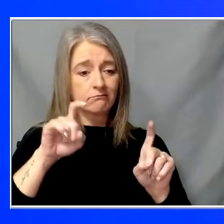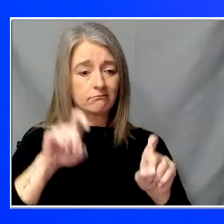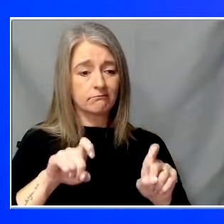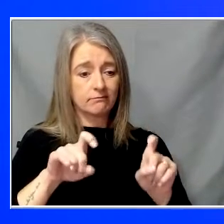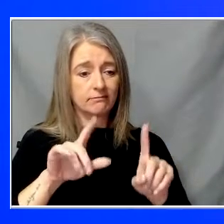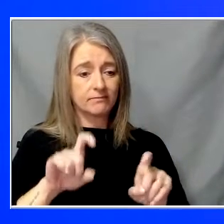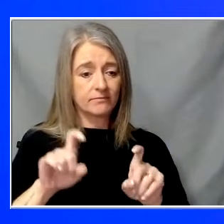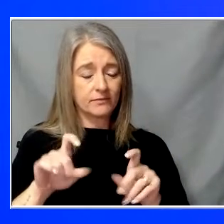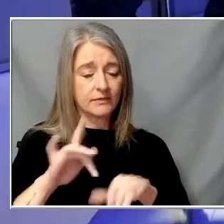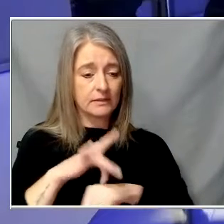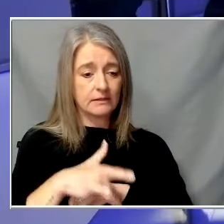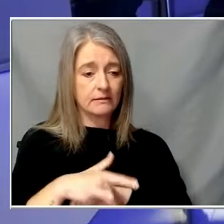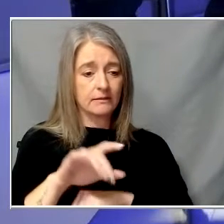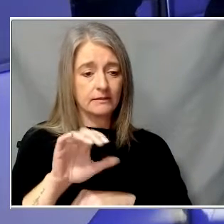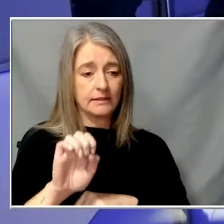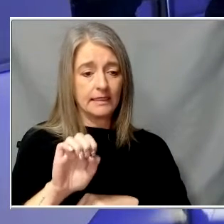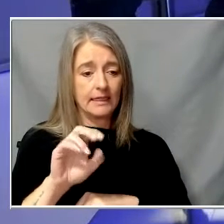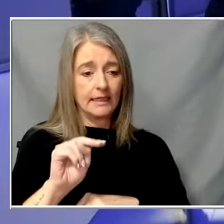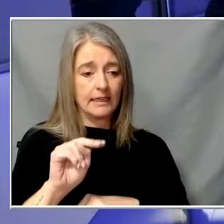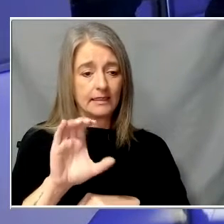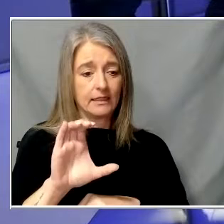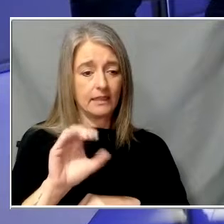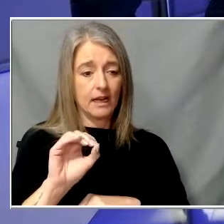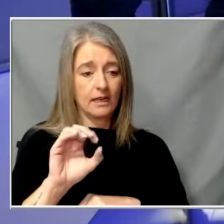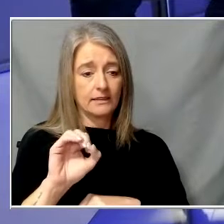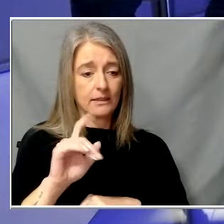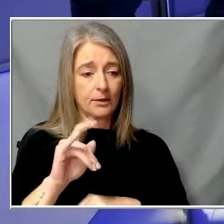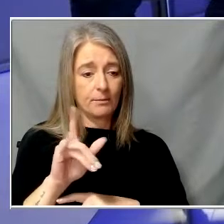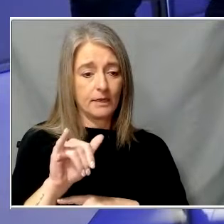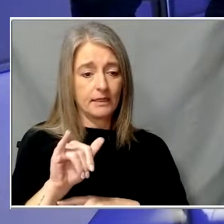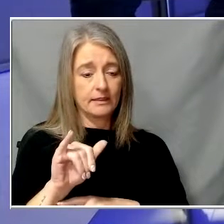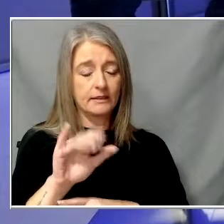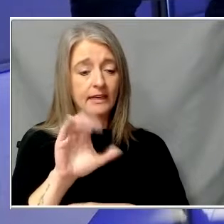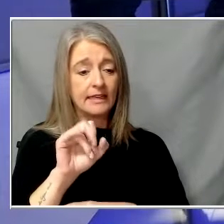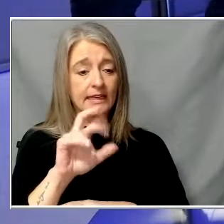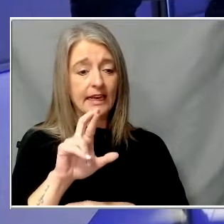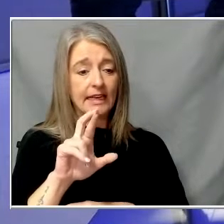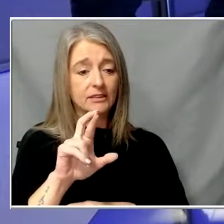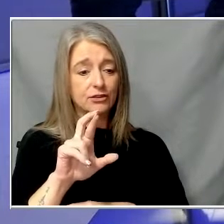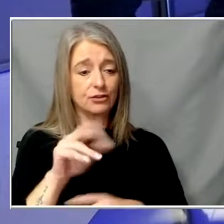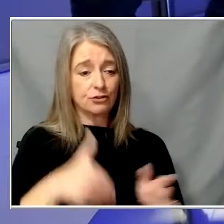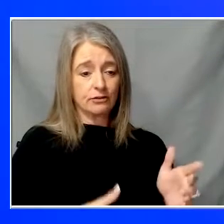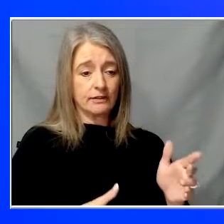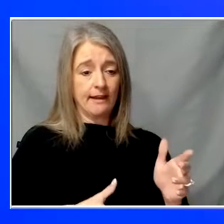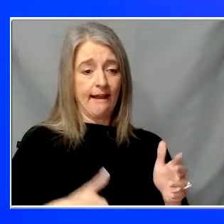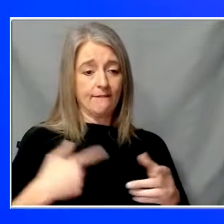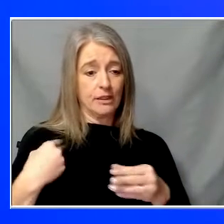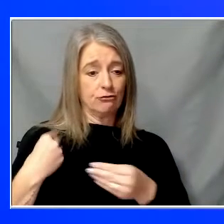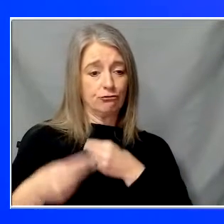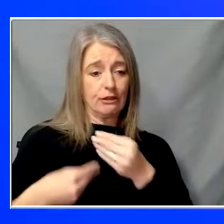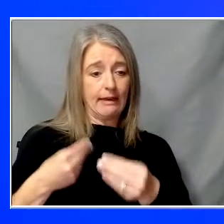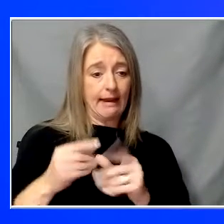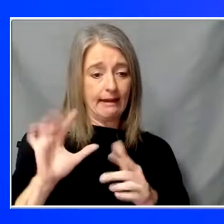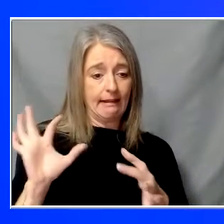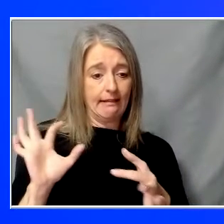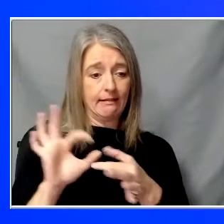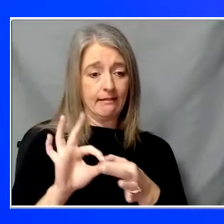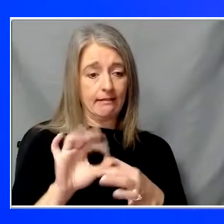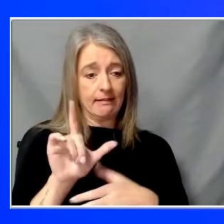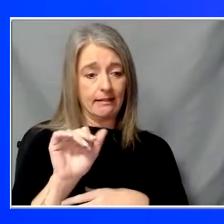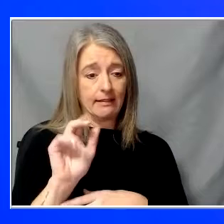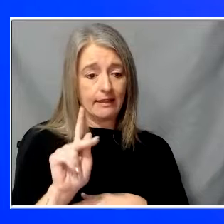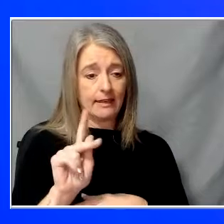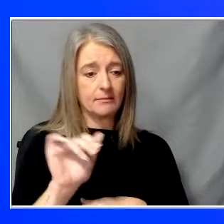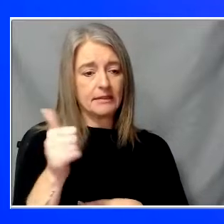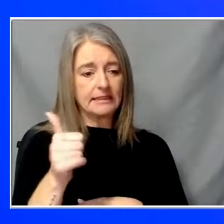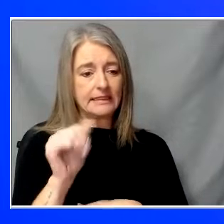early cancers. Jean wants to know if stomach cancer has a genetic link. Exactly. So the question, about 10% of